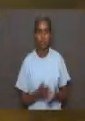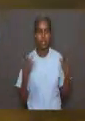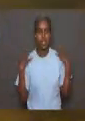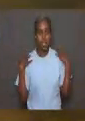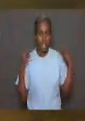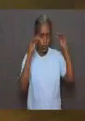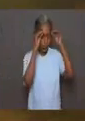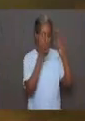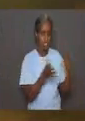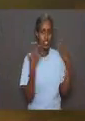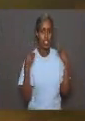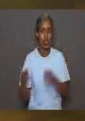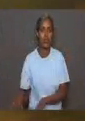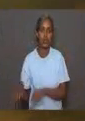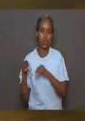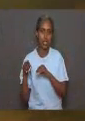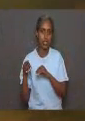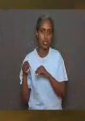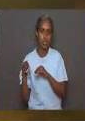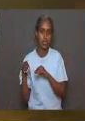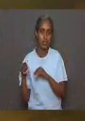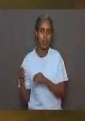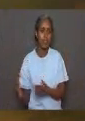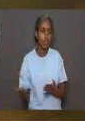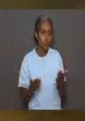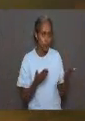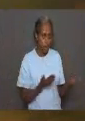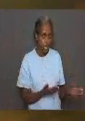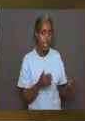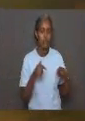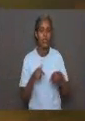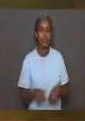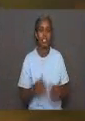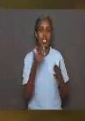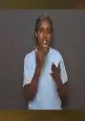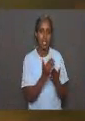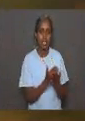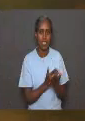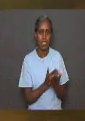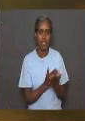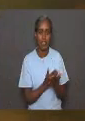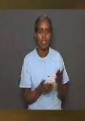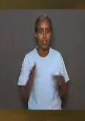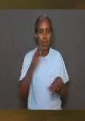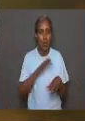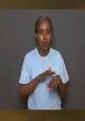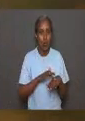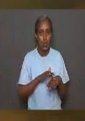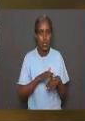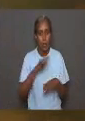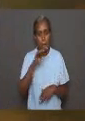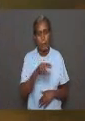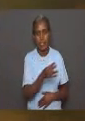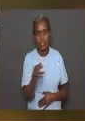Hello, teacher. Hello, students. Welcome to today's lesson on